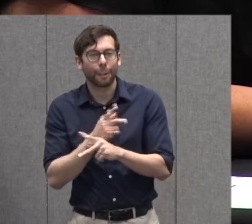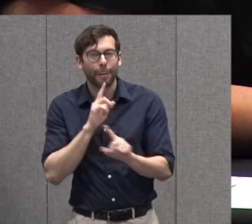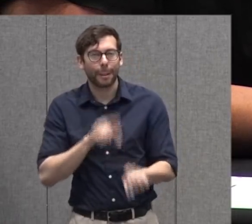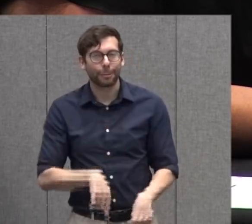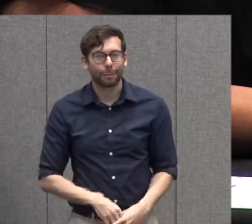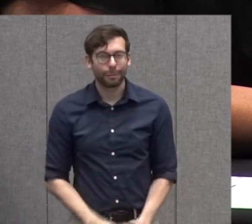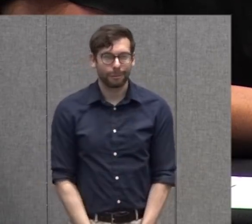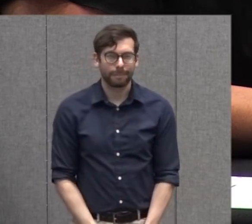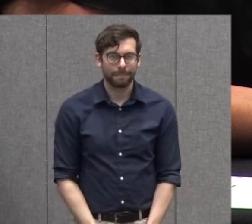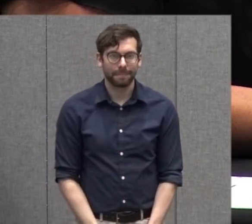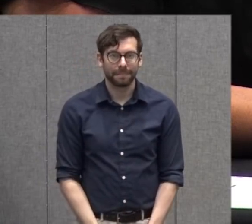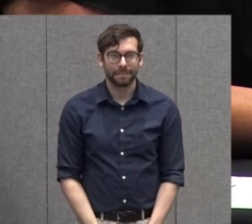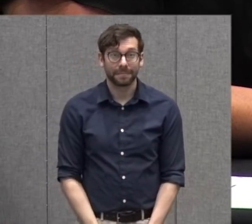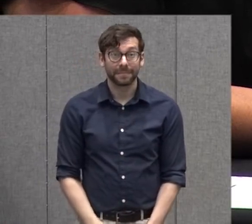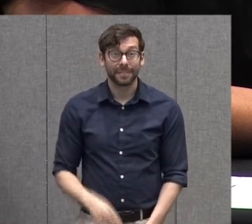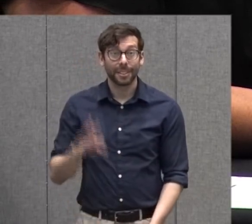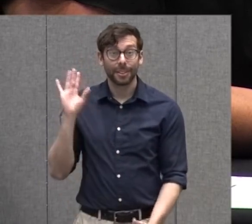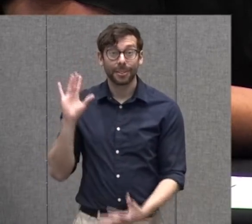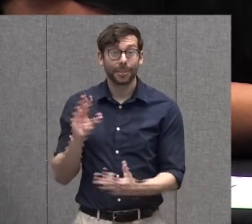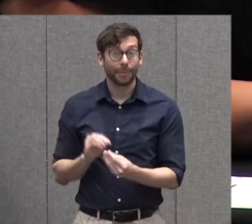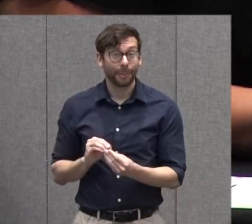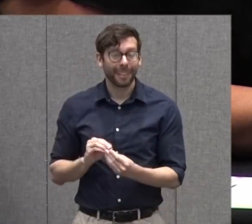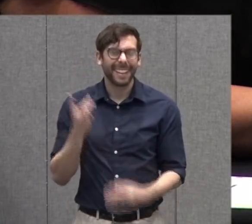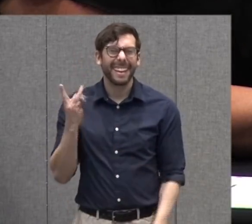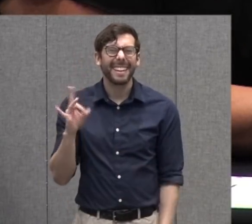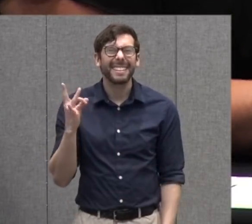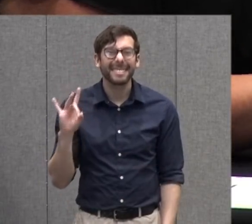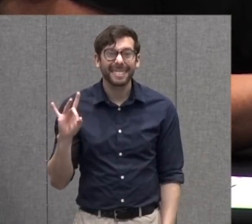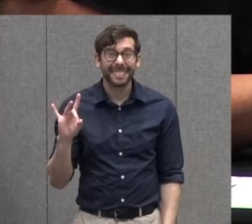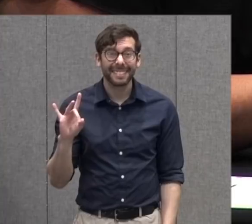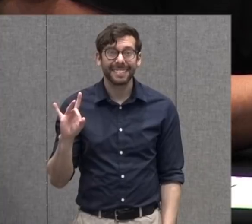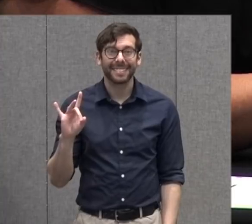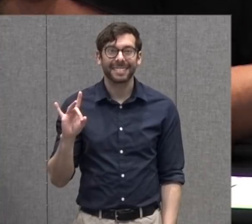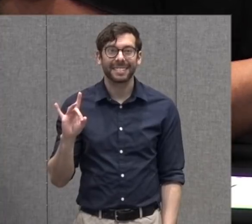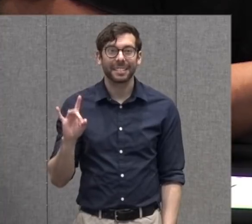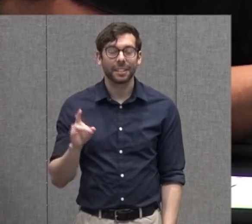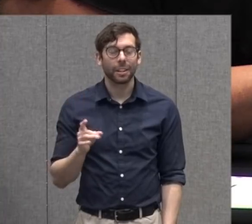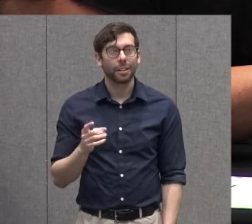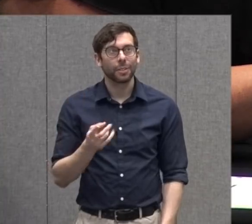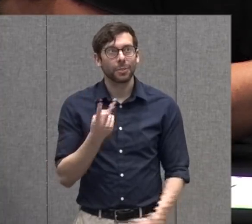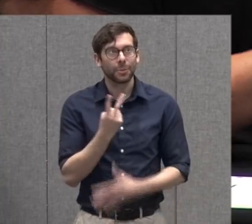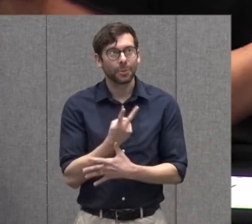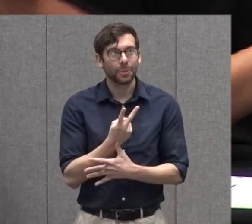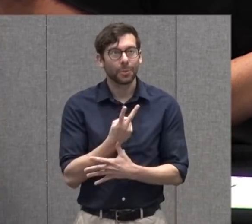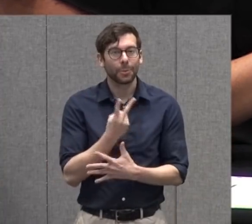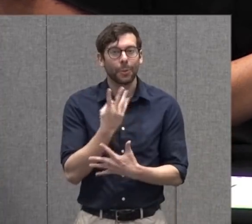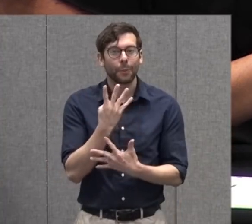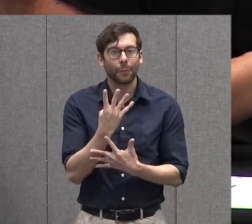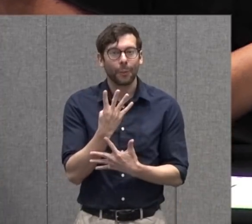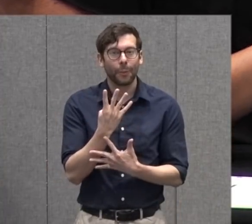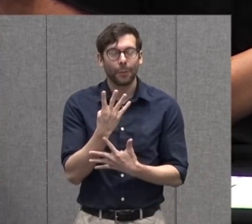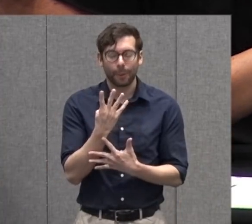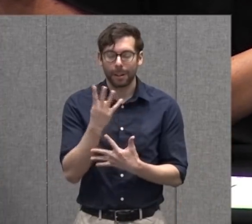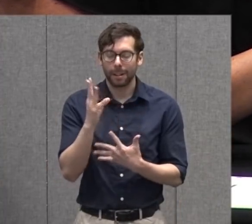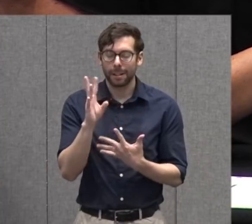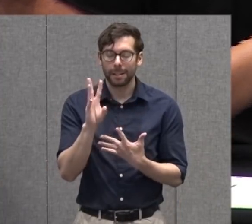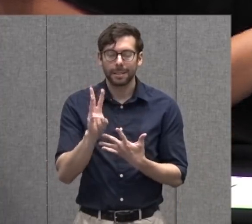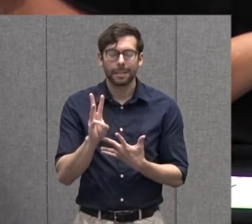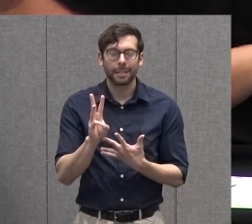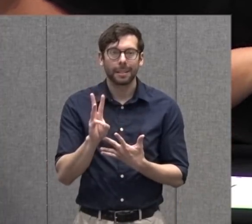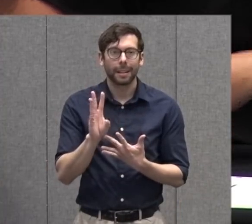He had 18 seeds. 2, 4, 6, 8,